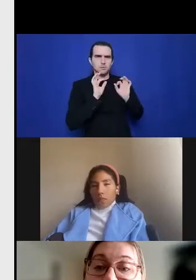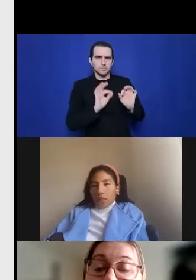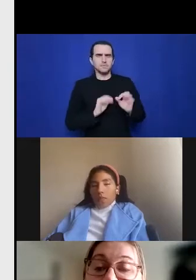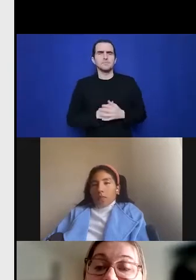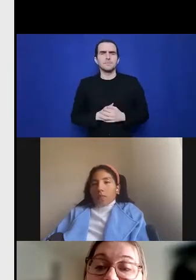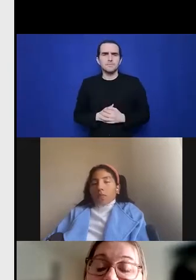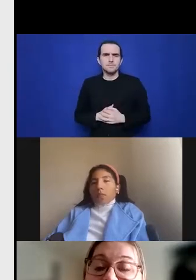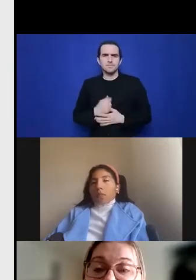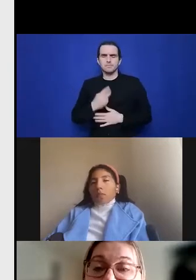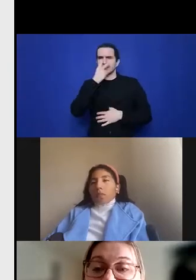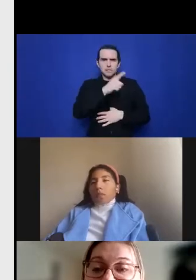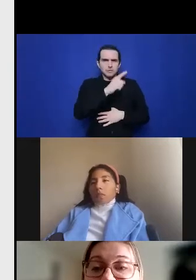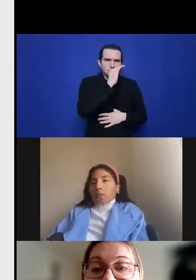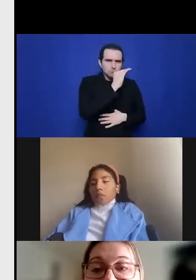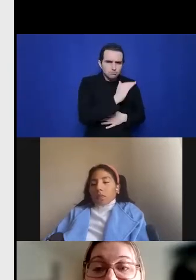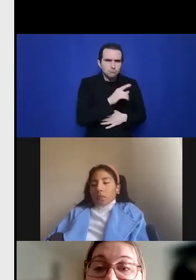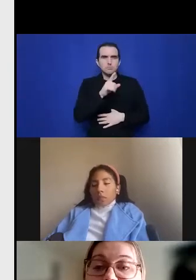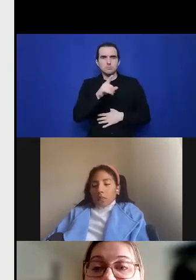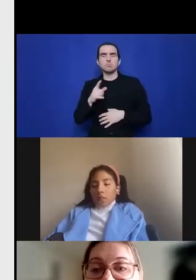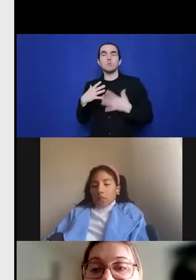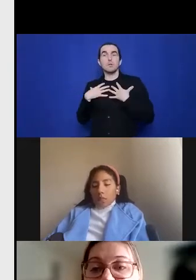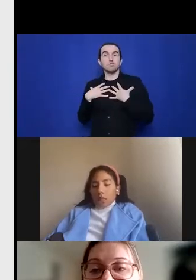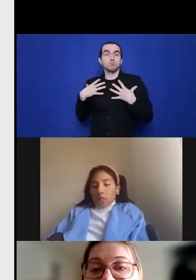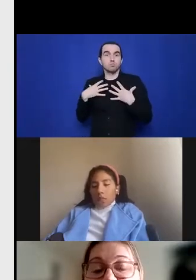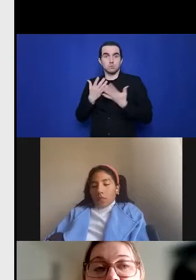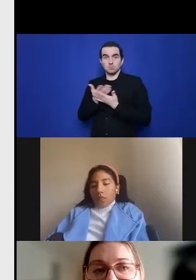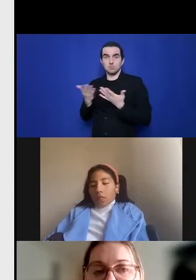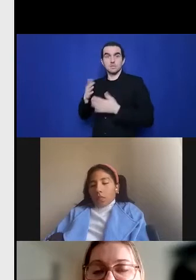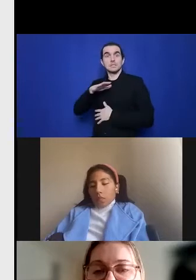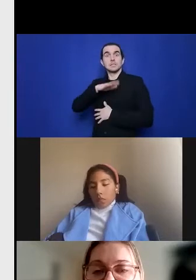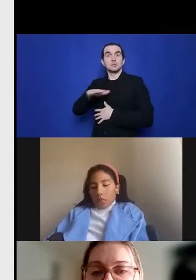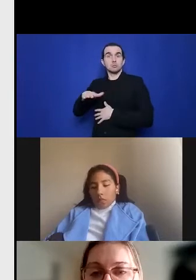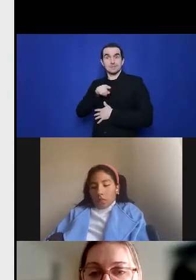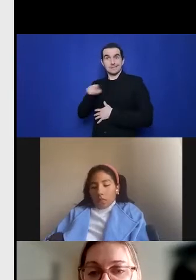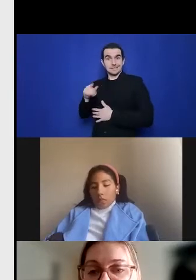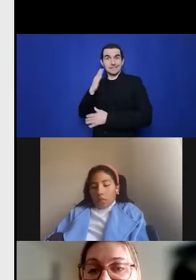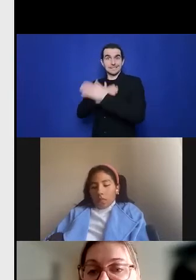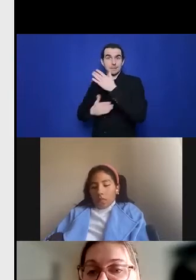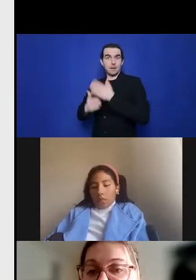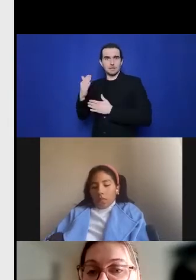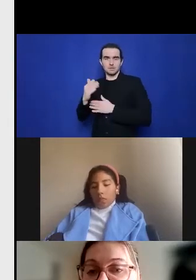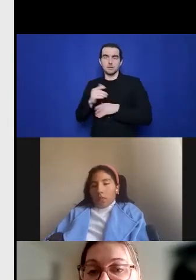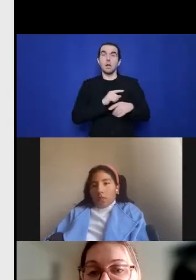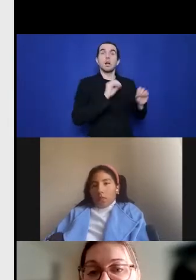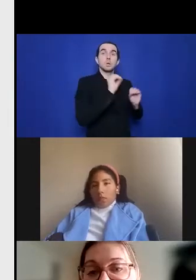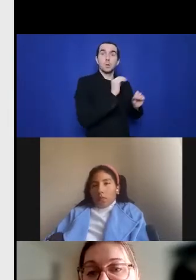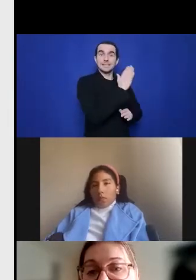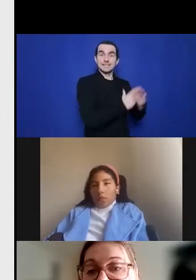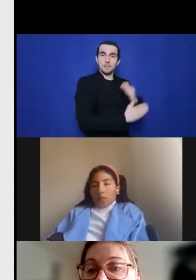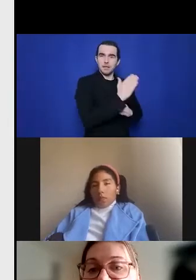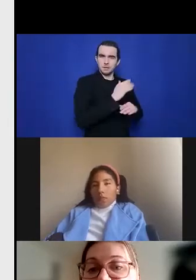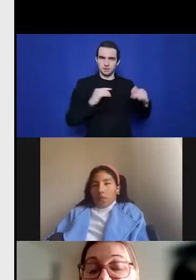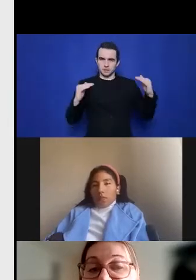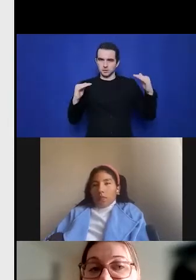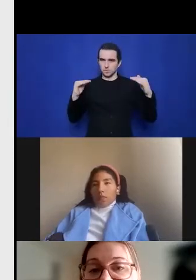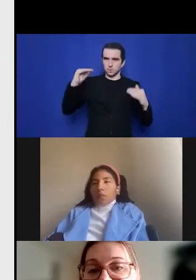are 38% higher than for children without disabilities. Physical activity levels